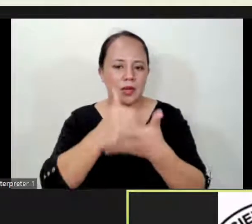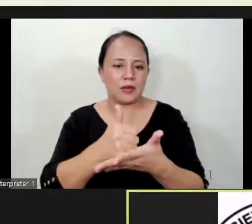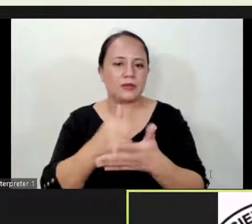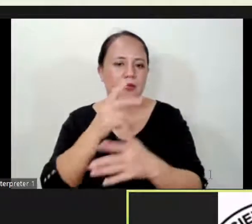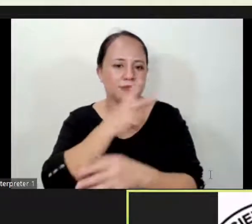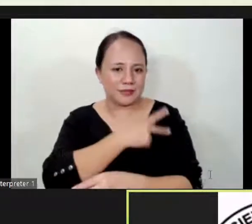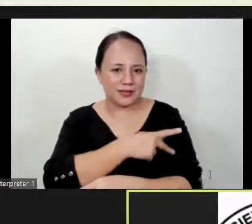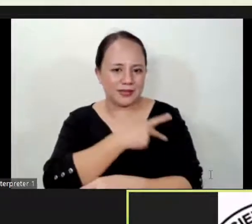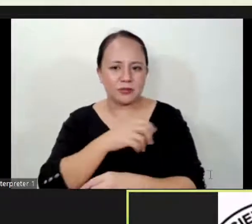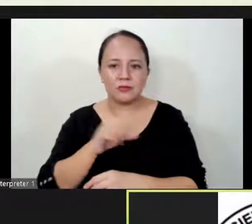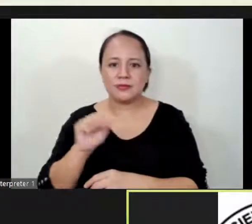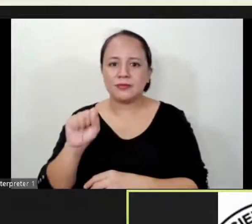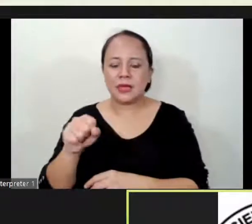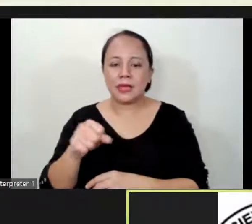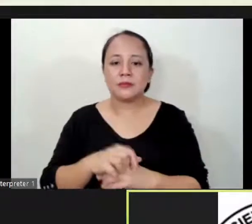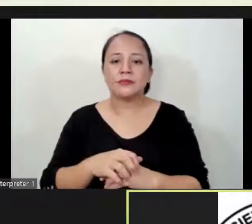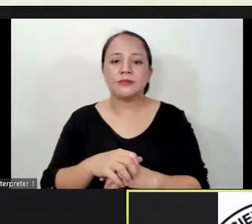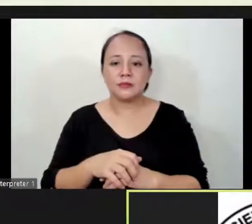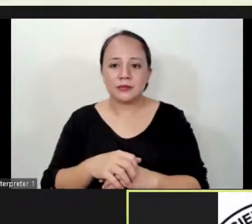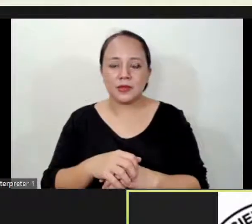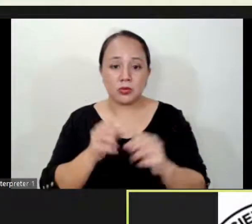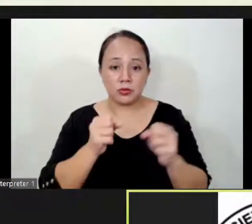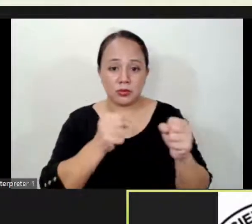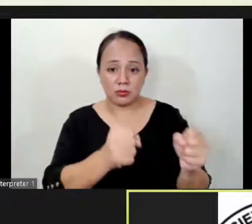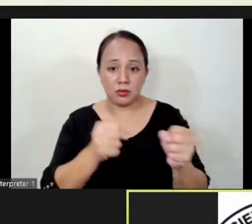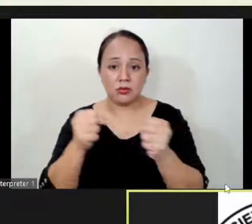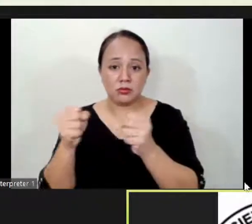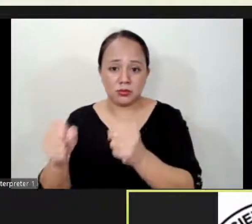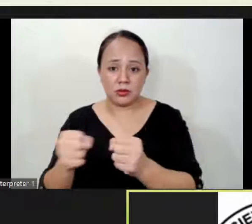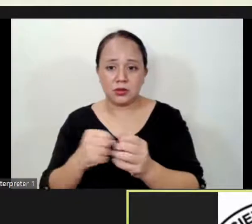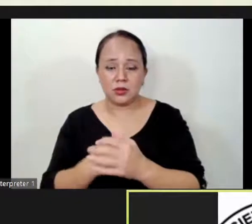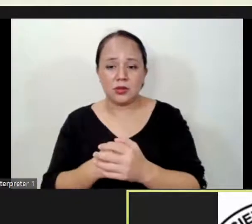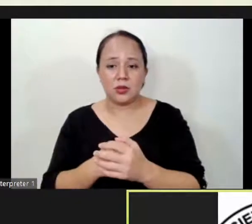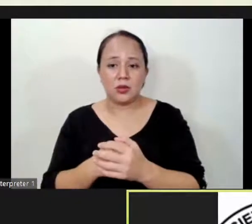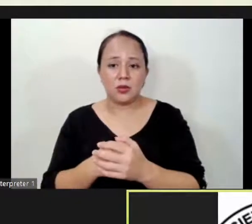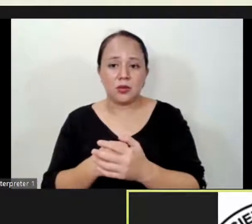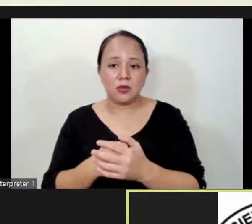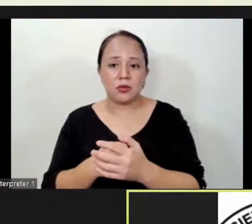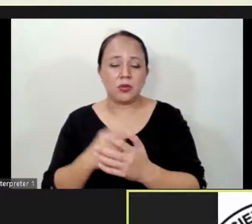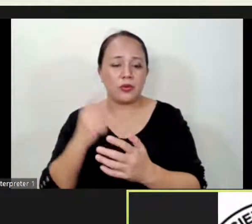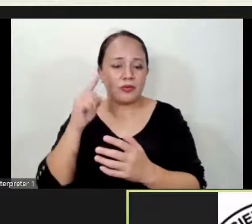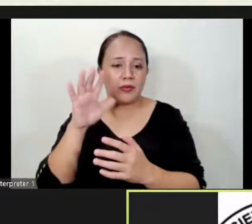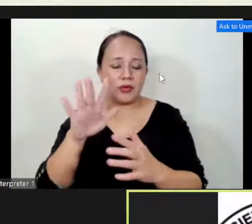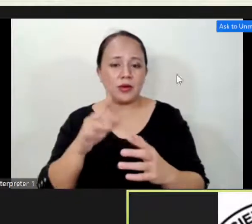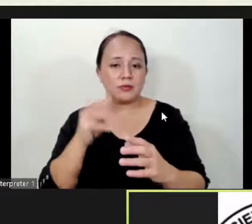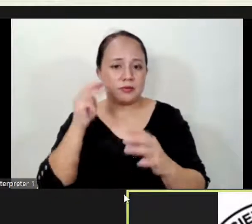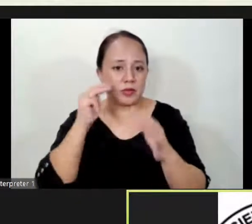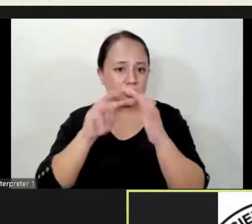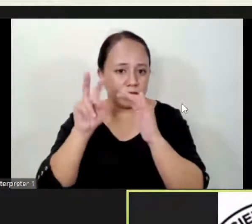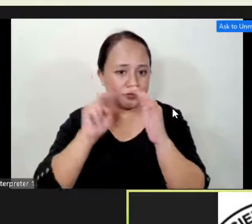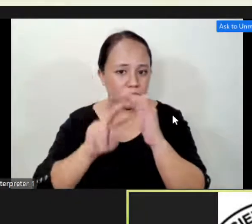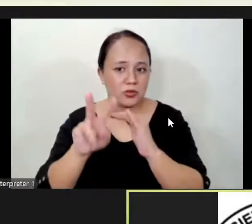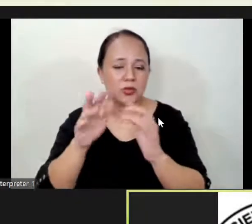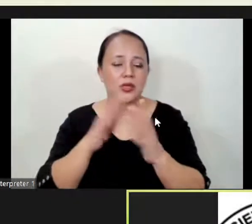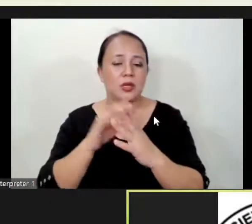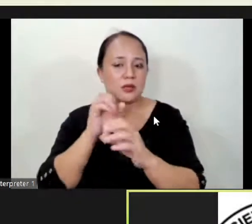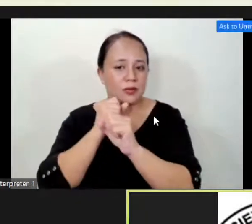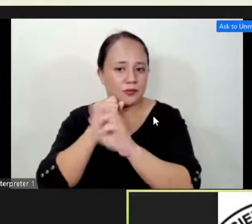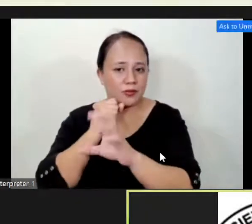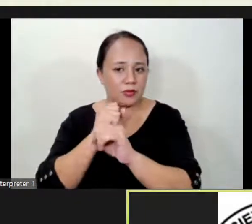patients. Indeed, this kind of a strategy will forever be our mission and our vision and our